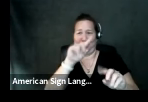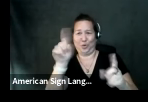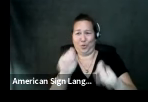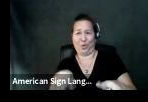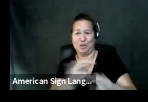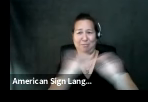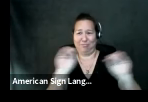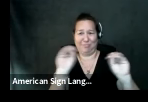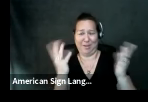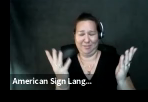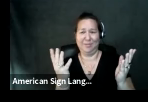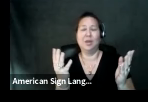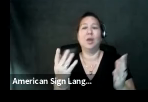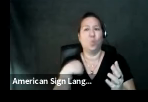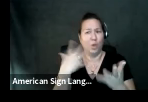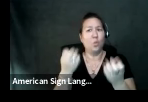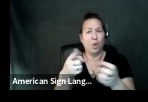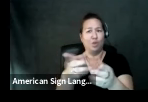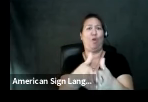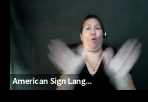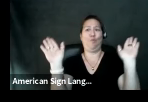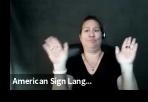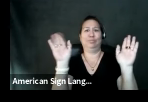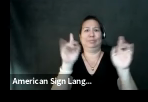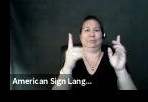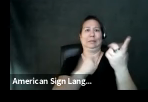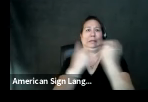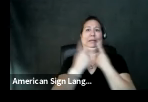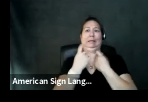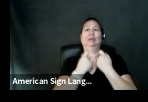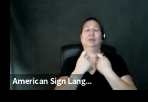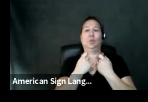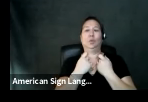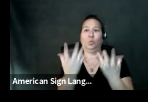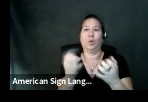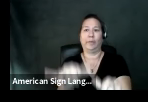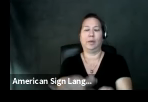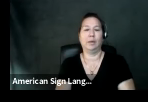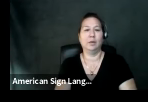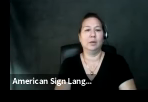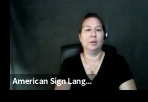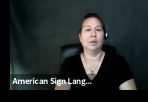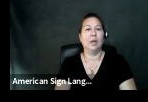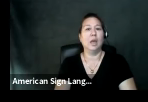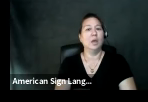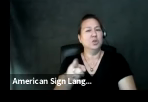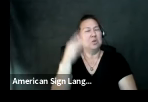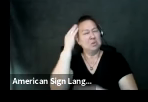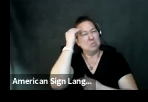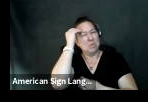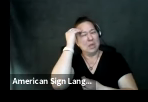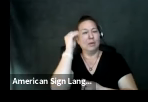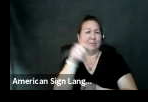So we wanted to just give you an idea of some suggestions of what you can ask when you're at the